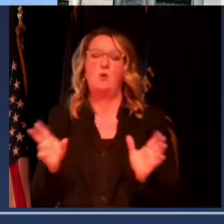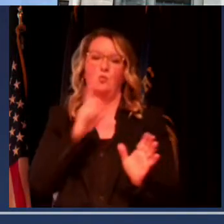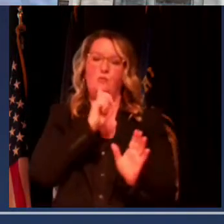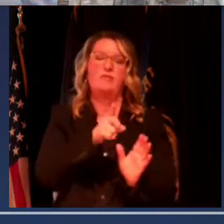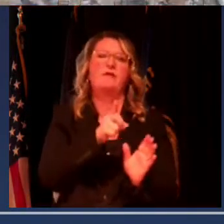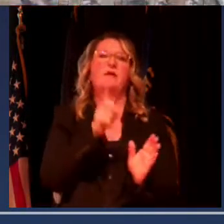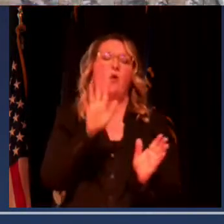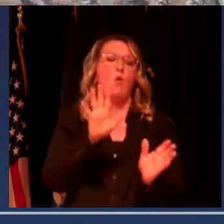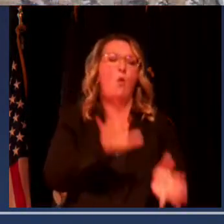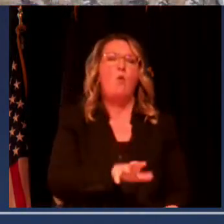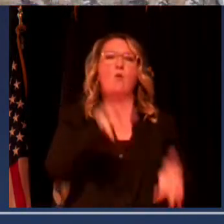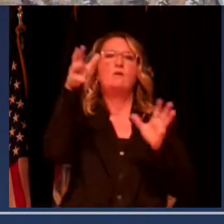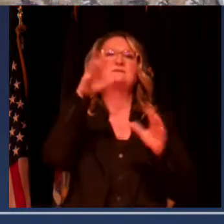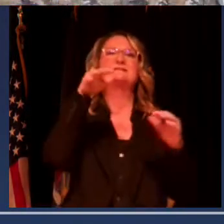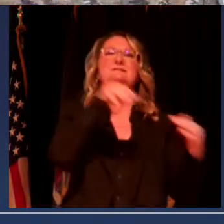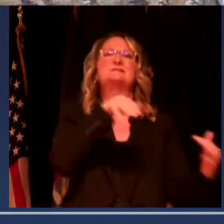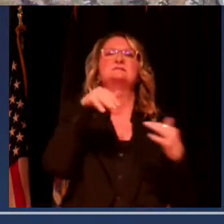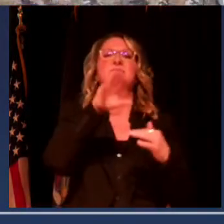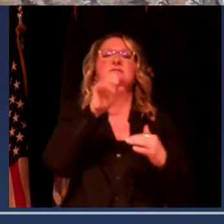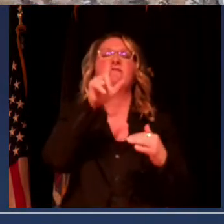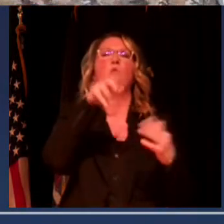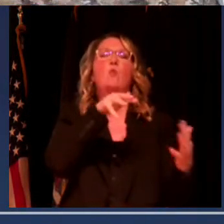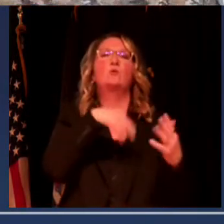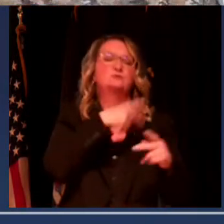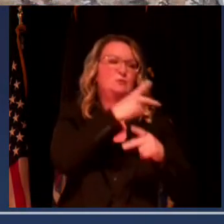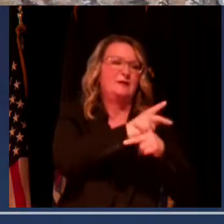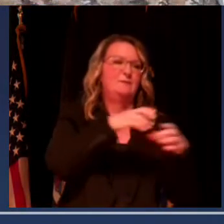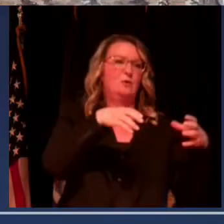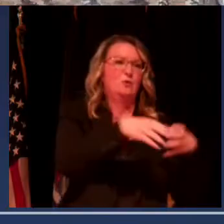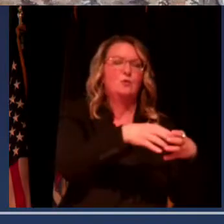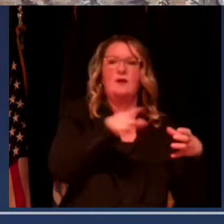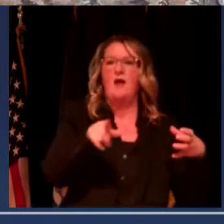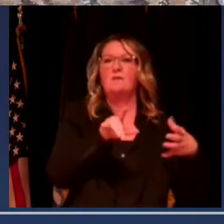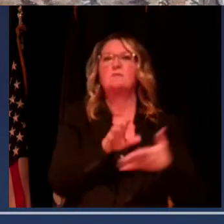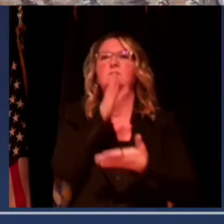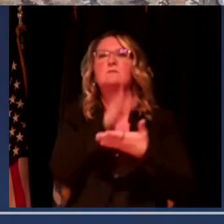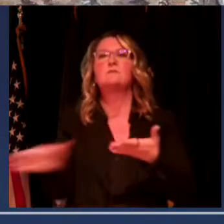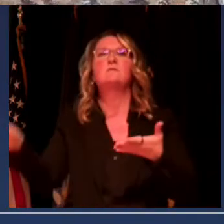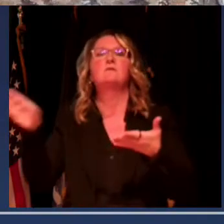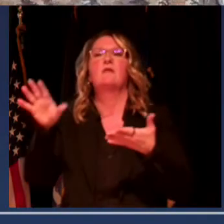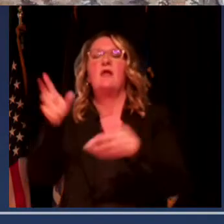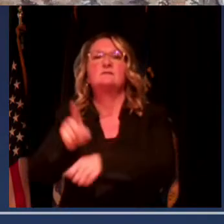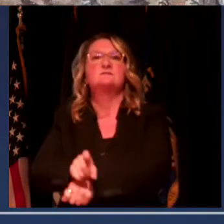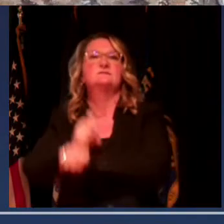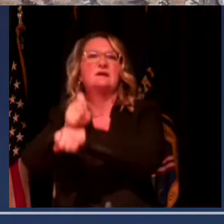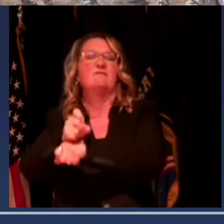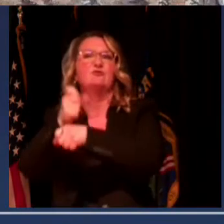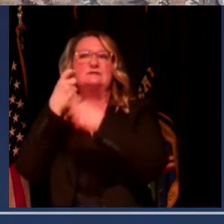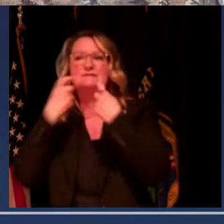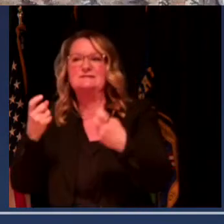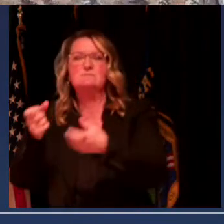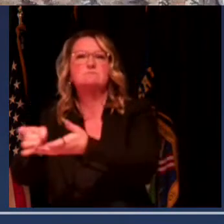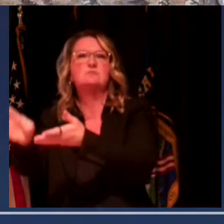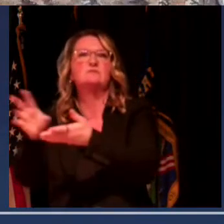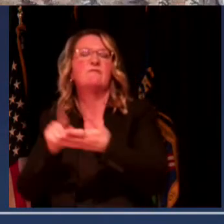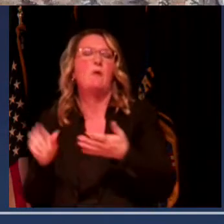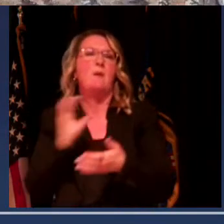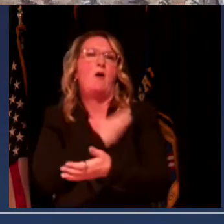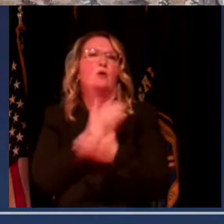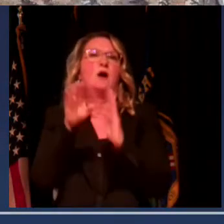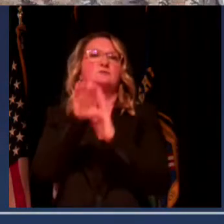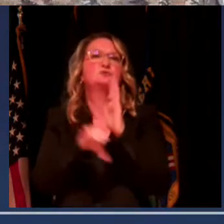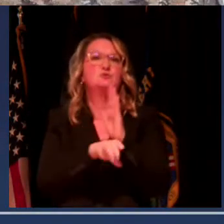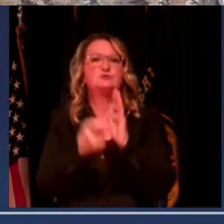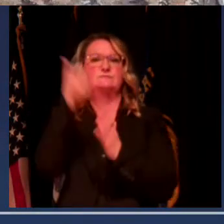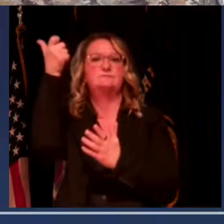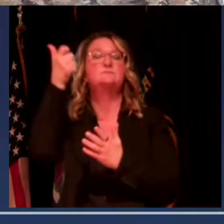took a horrific civil war to keep the Union together and eliminate the original sin of slavery from our Constitution. It required the